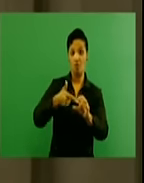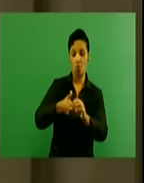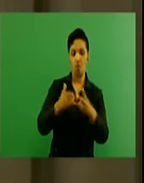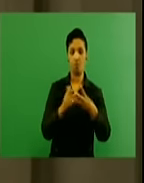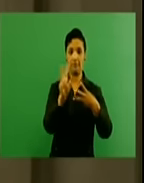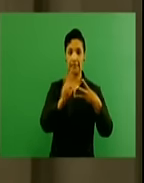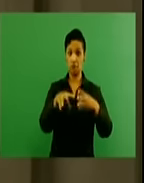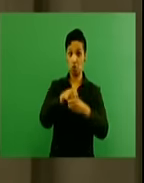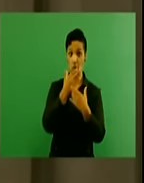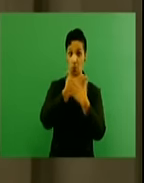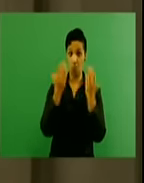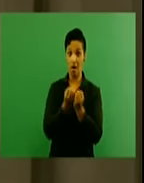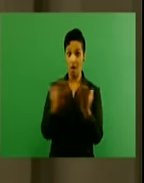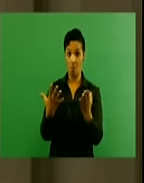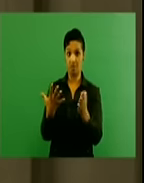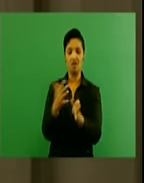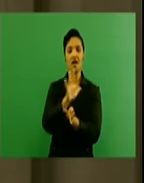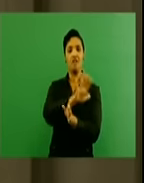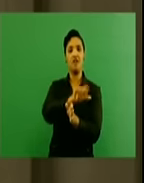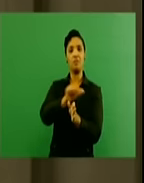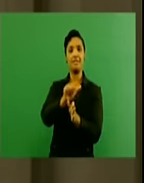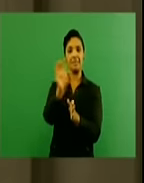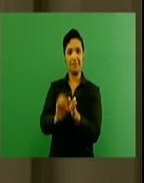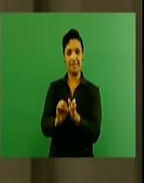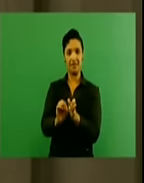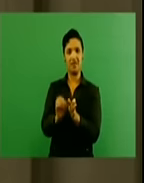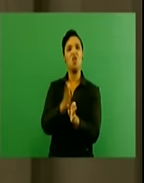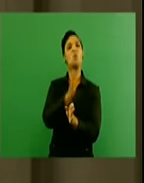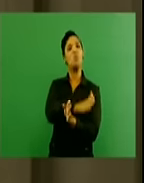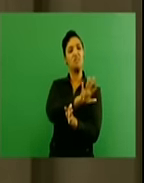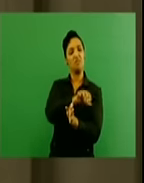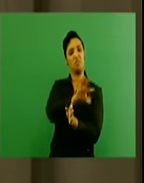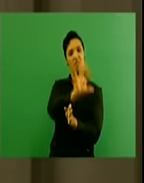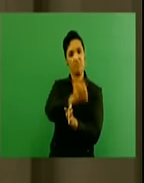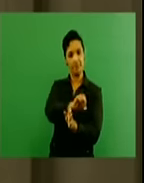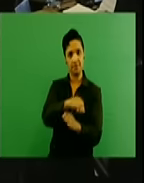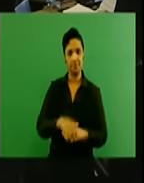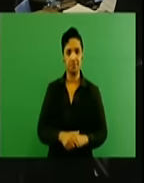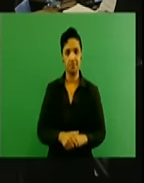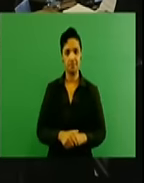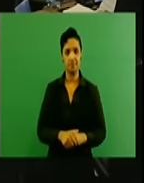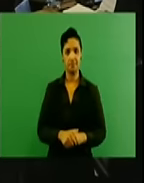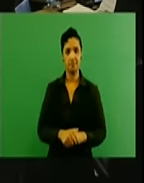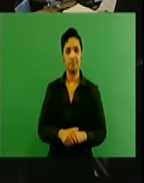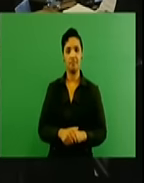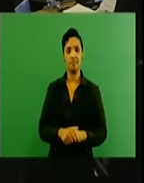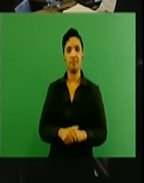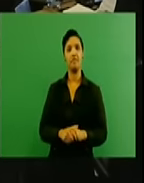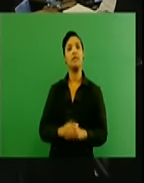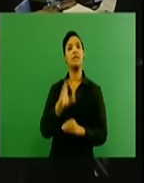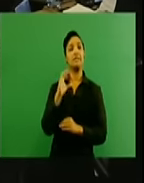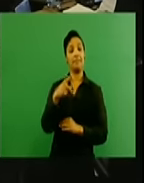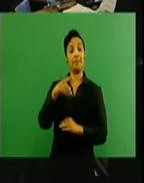measured 5.6%, up from 5.5% previously. Producer price